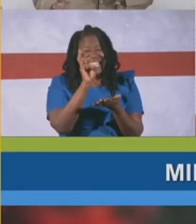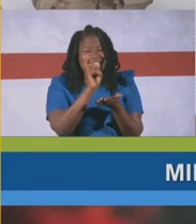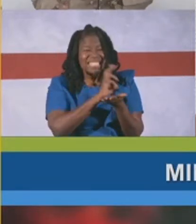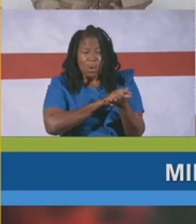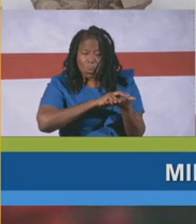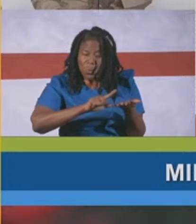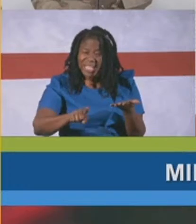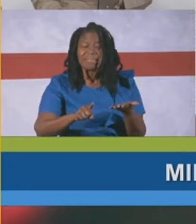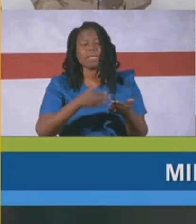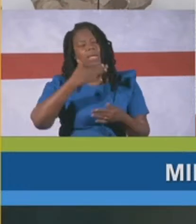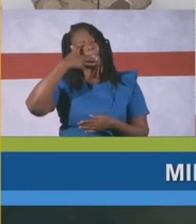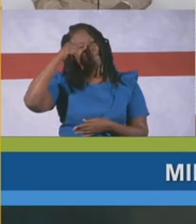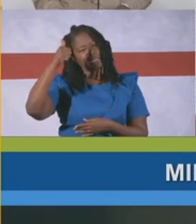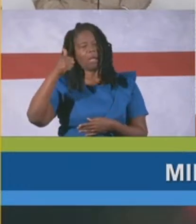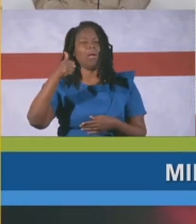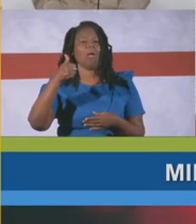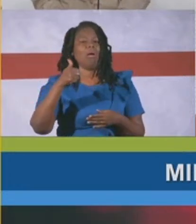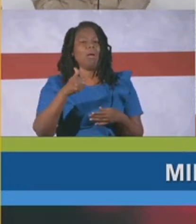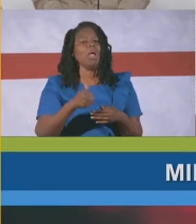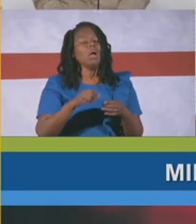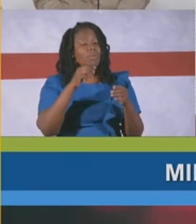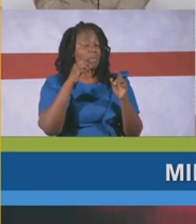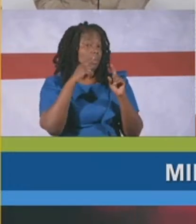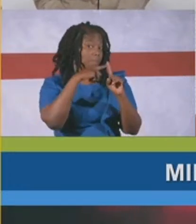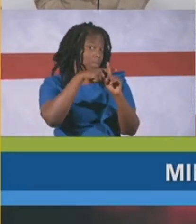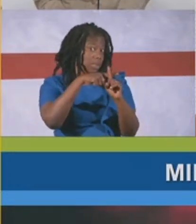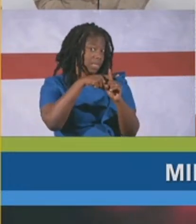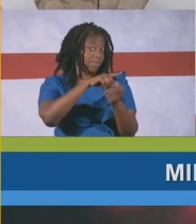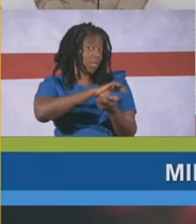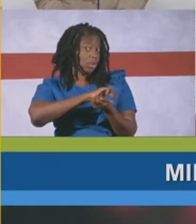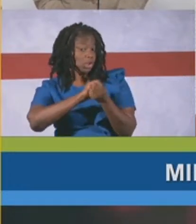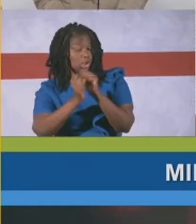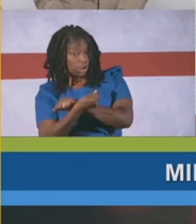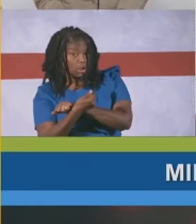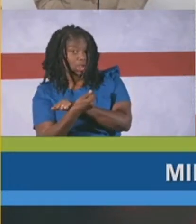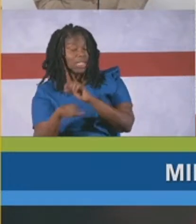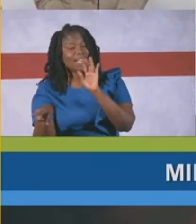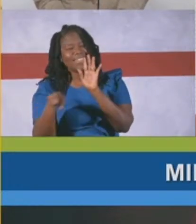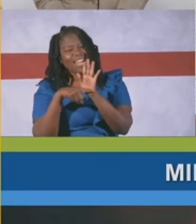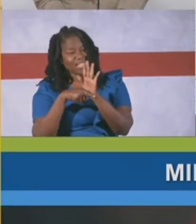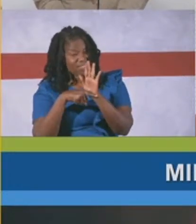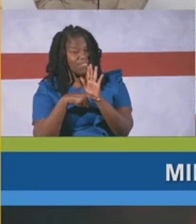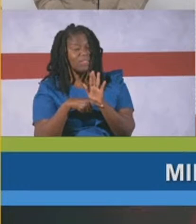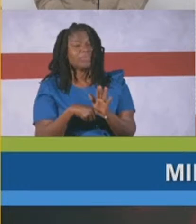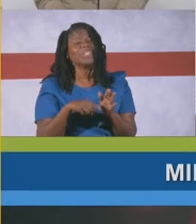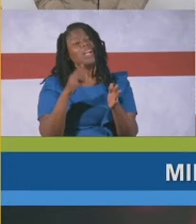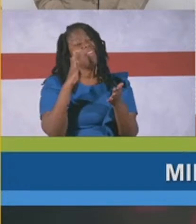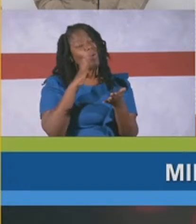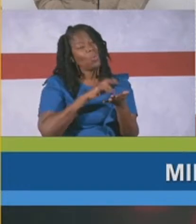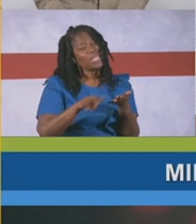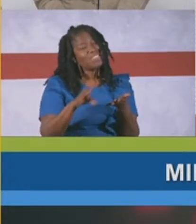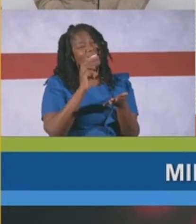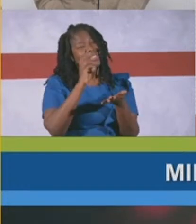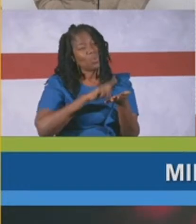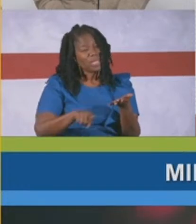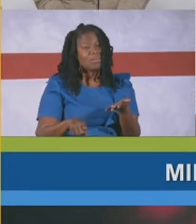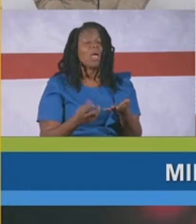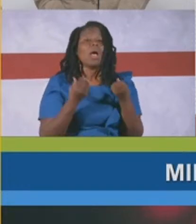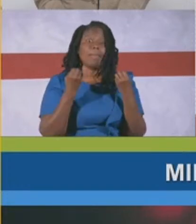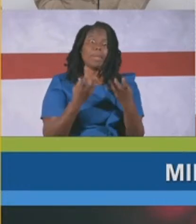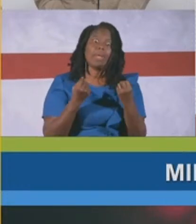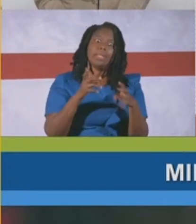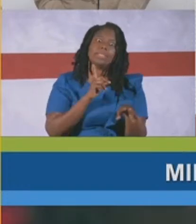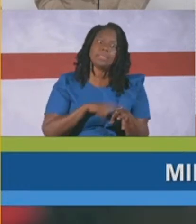to COVID negative. They often have accompanying diseases, as we said before, as with